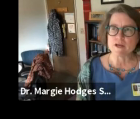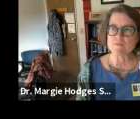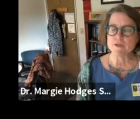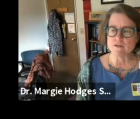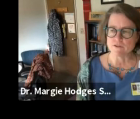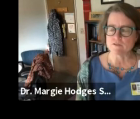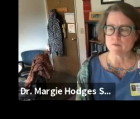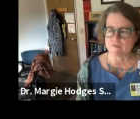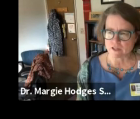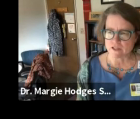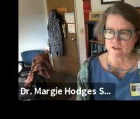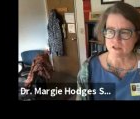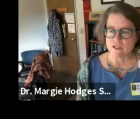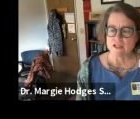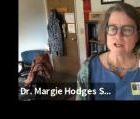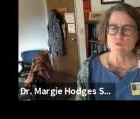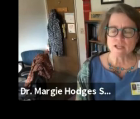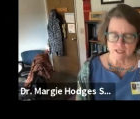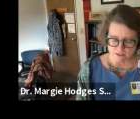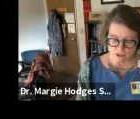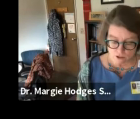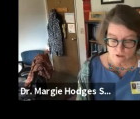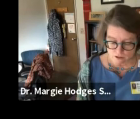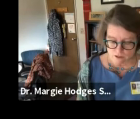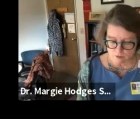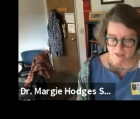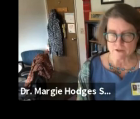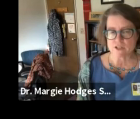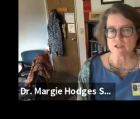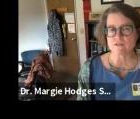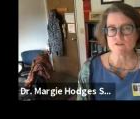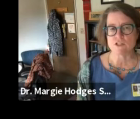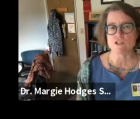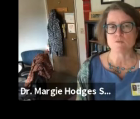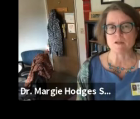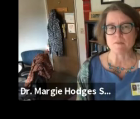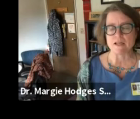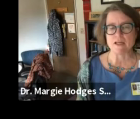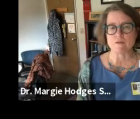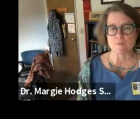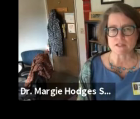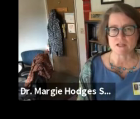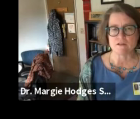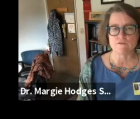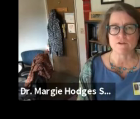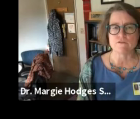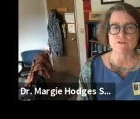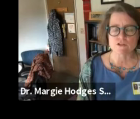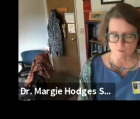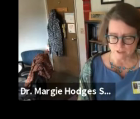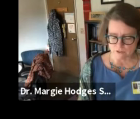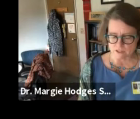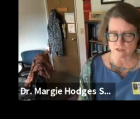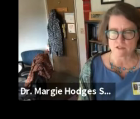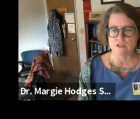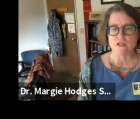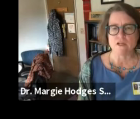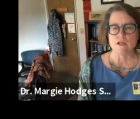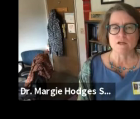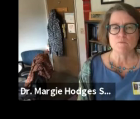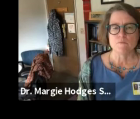would best benefit from a ventilator. And we had concerns about those kinds of decisions being made at the bedside for so many